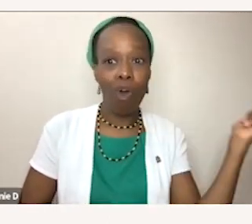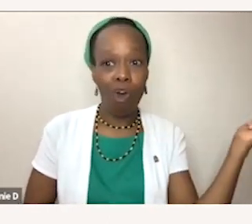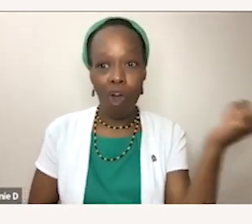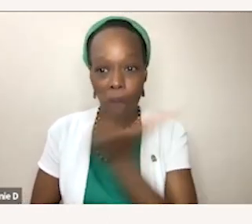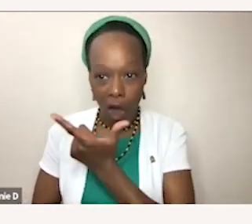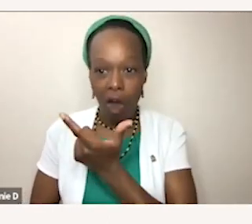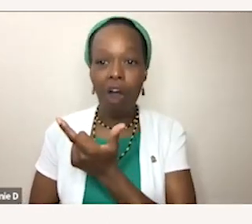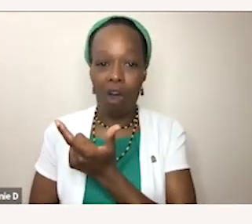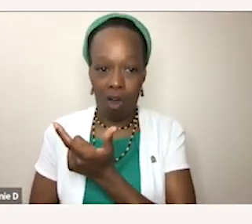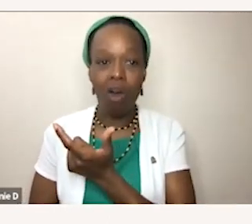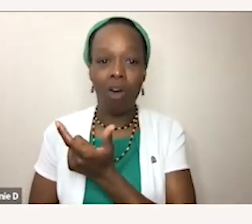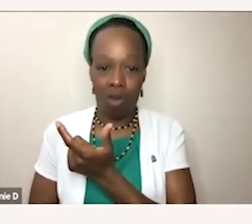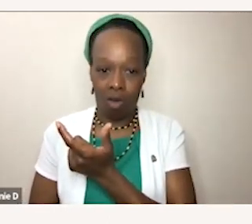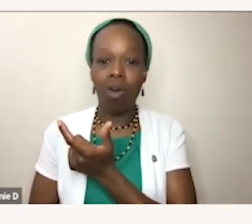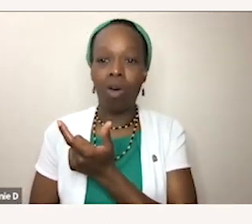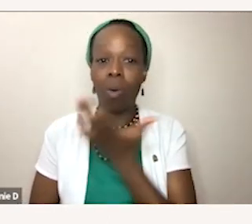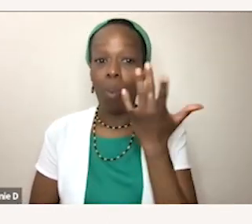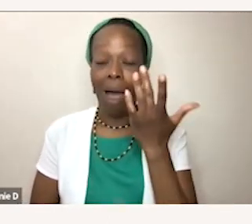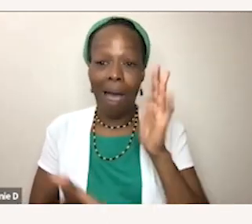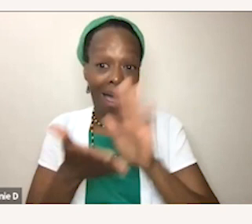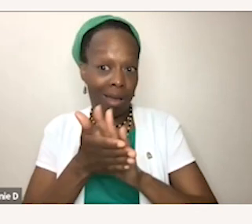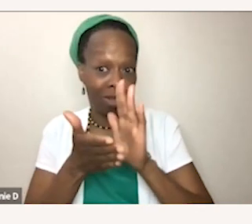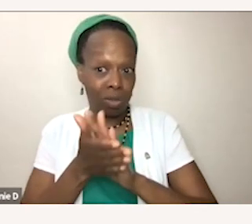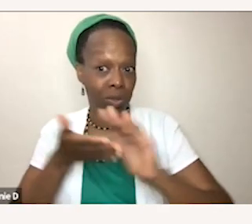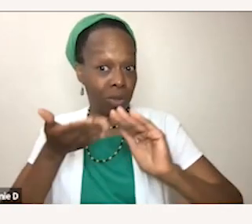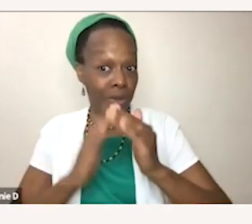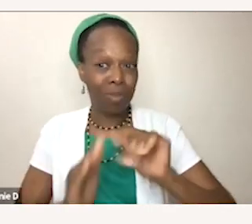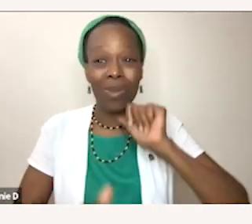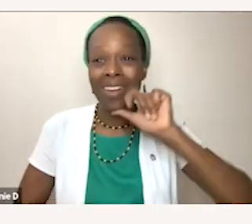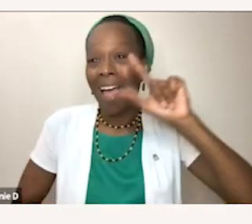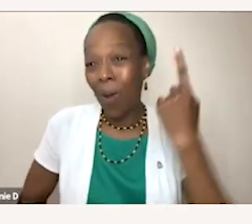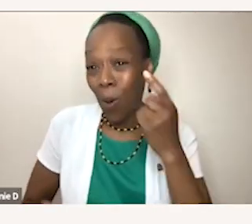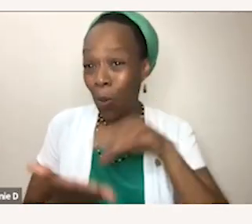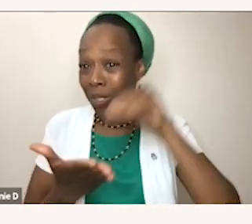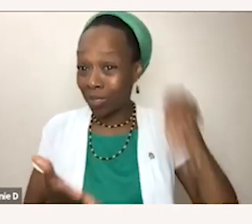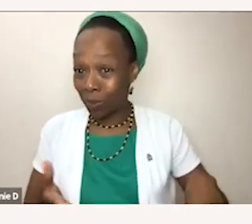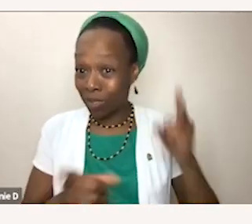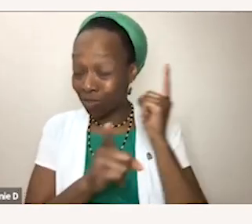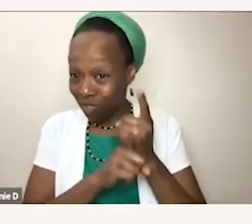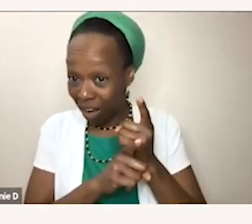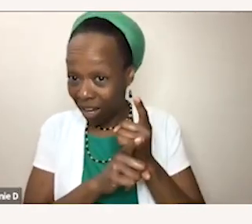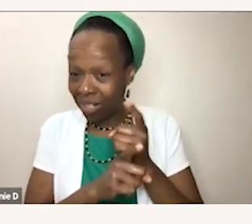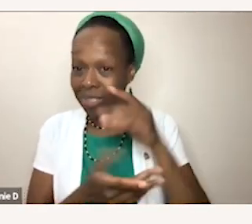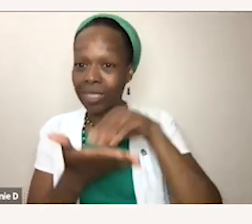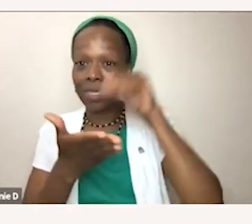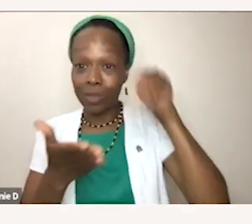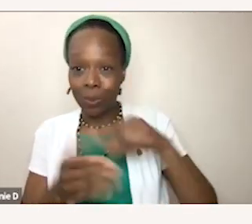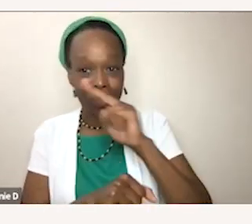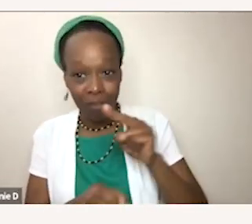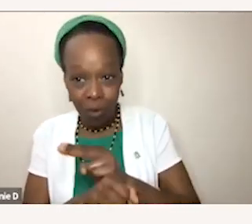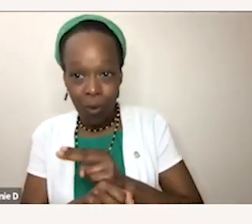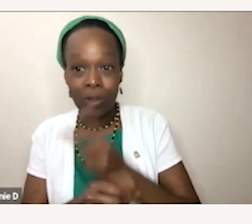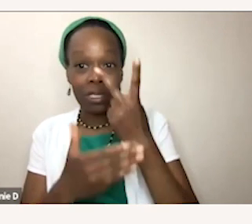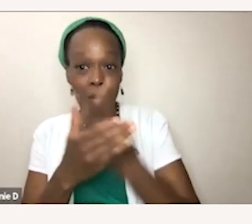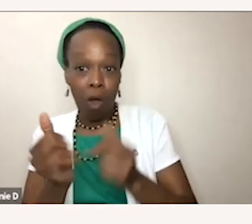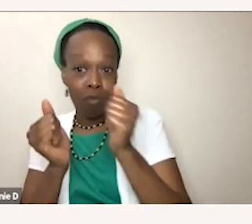stakeholders, because a school community isn't just students, right? It's students, of course, both with